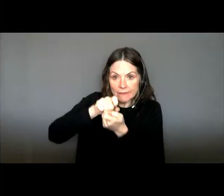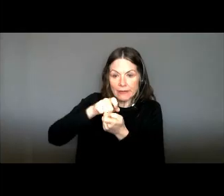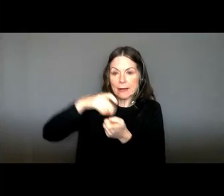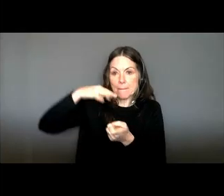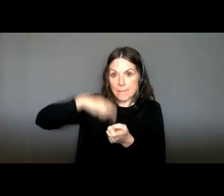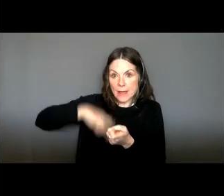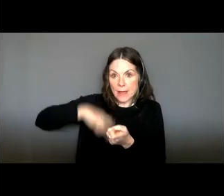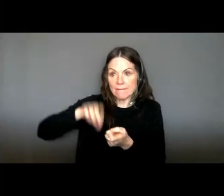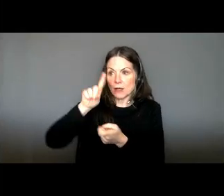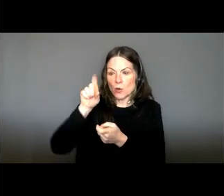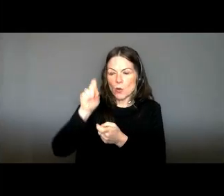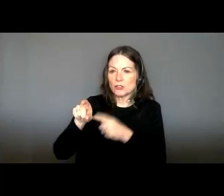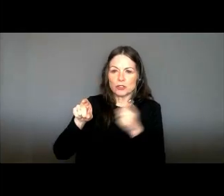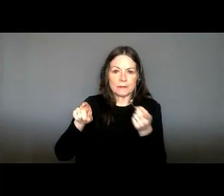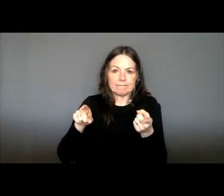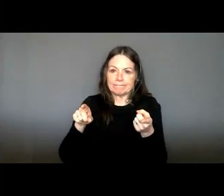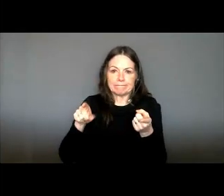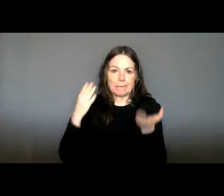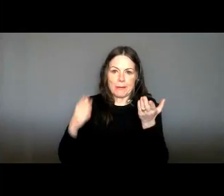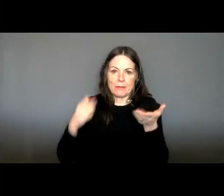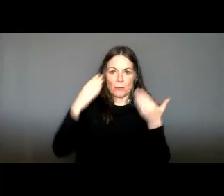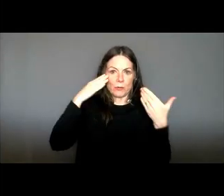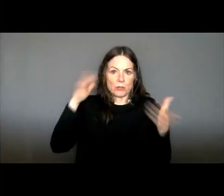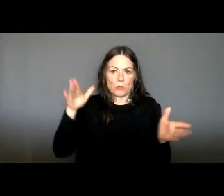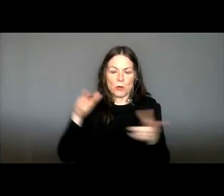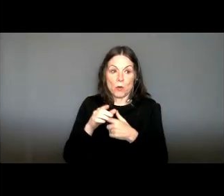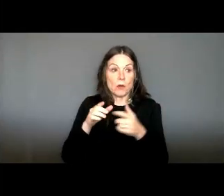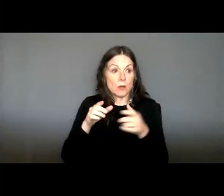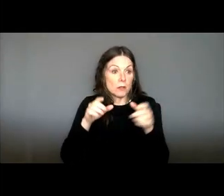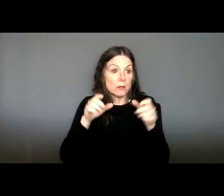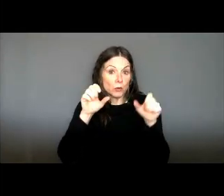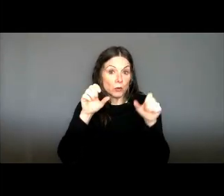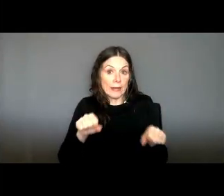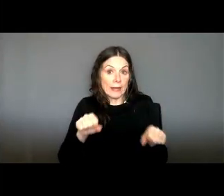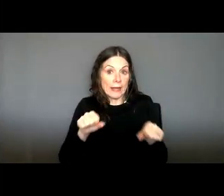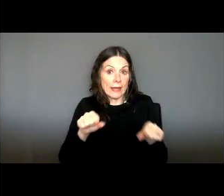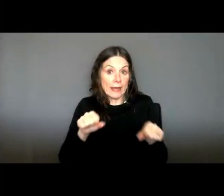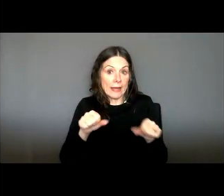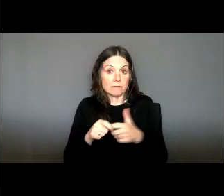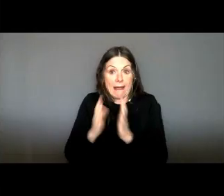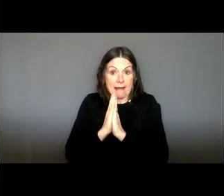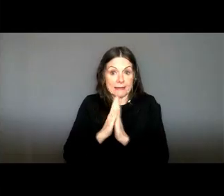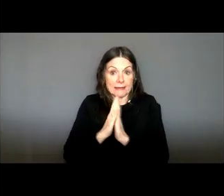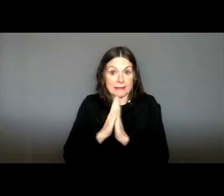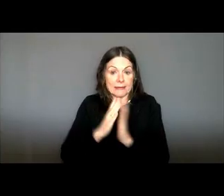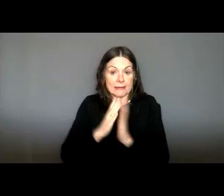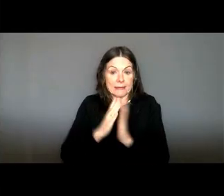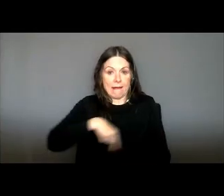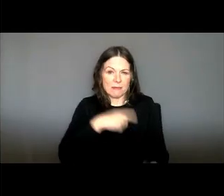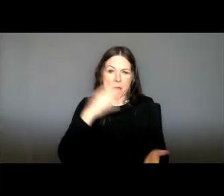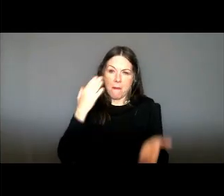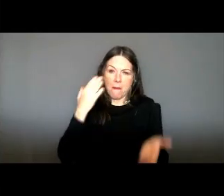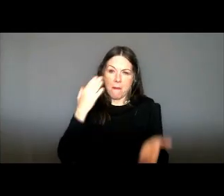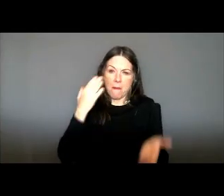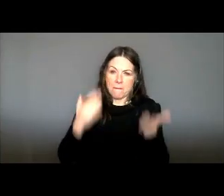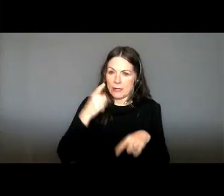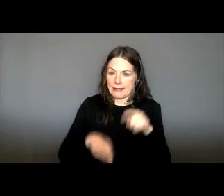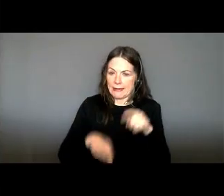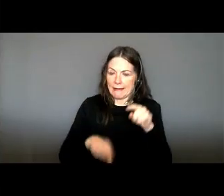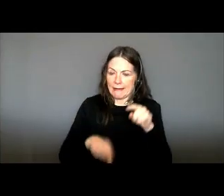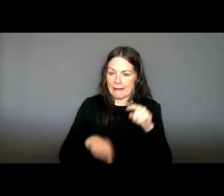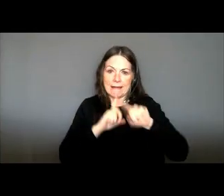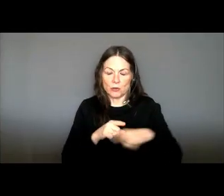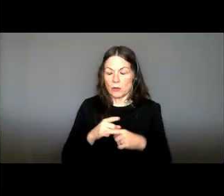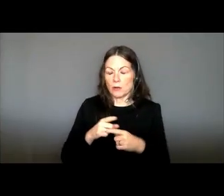questions. Having said that, you are still more than welcome to submit questions related to the benefits themselves, and